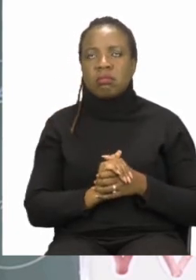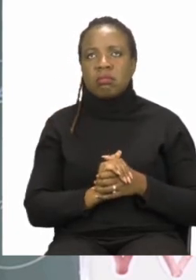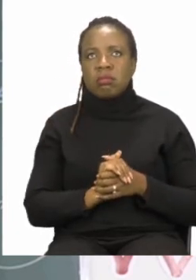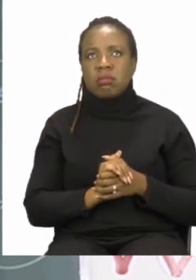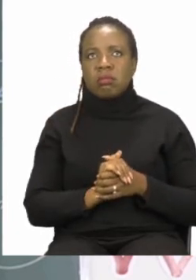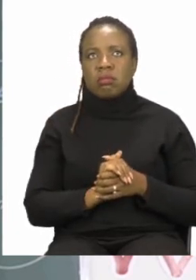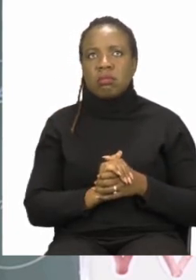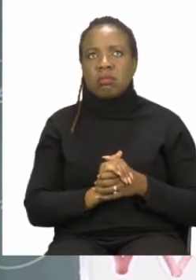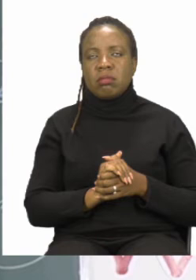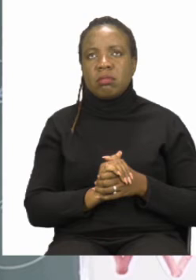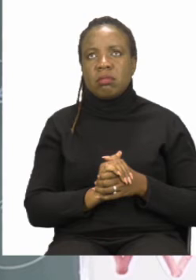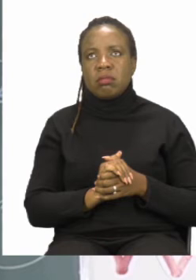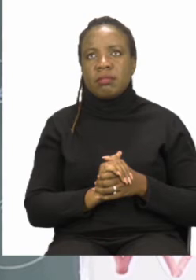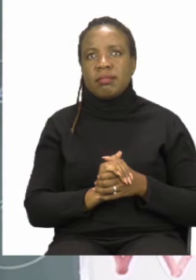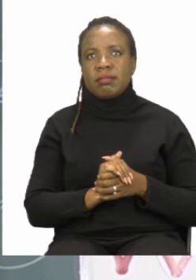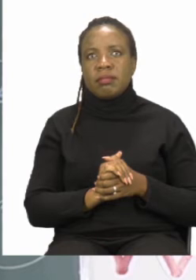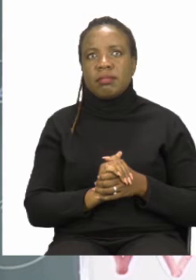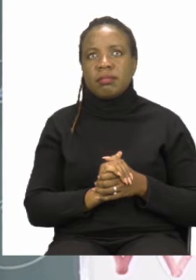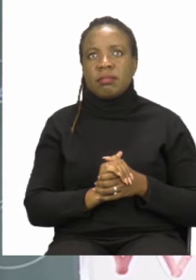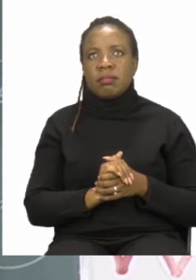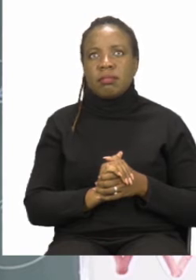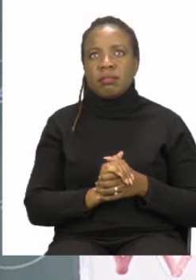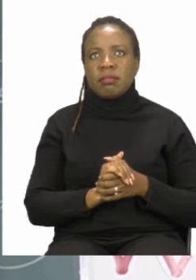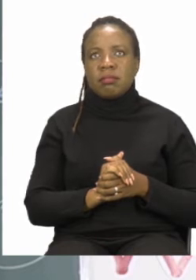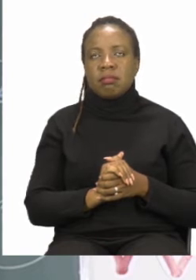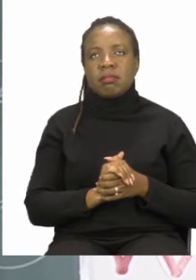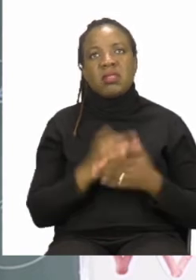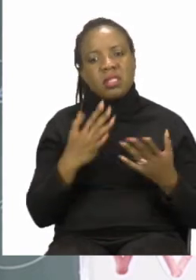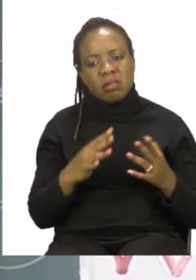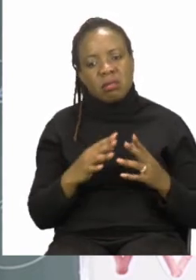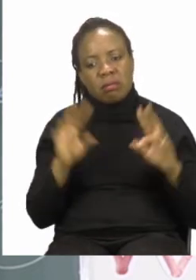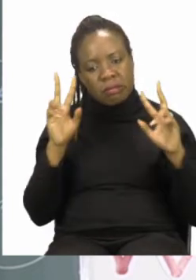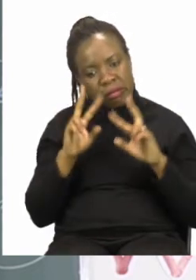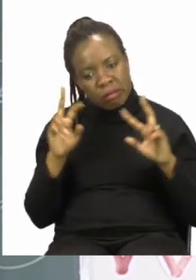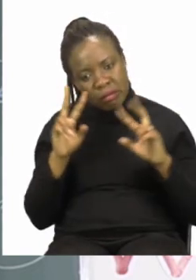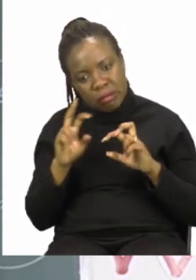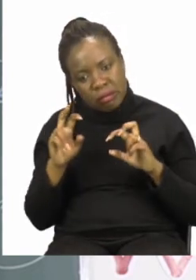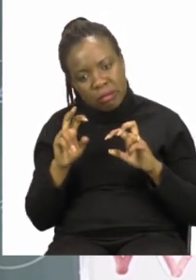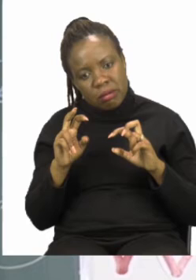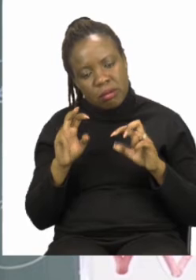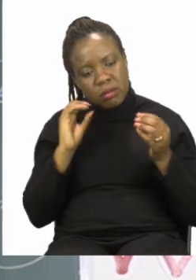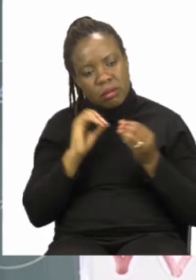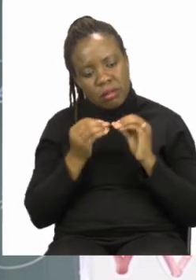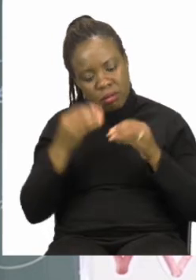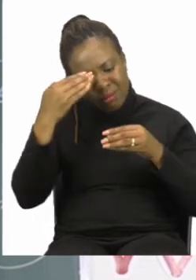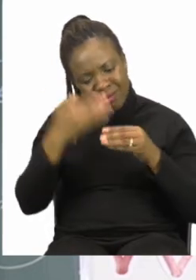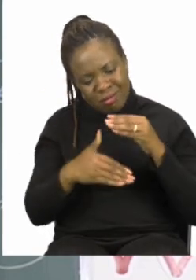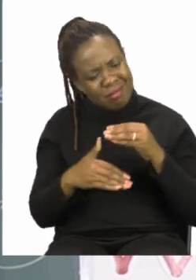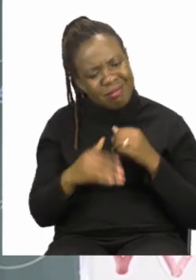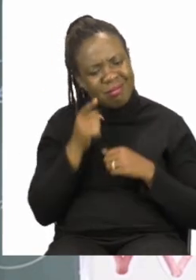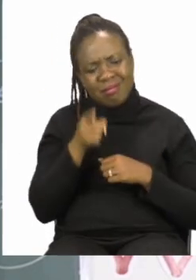looking for. Instead, we are looking for our dash. And how do we find our dash? Well, it's